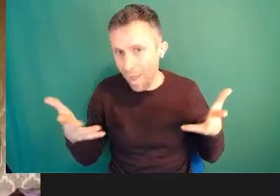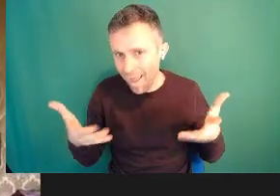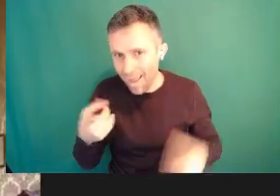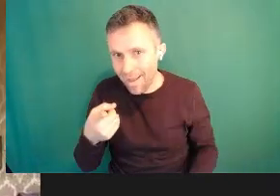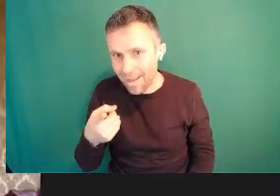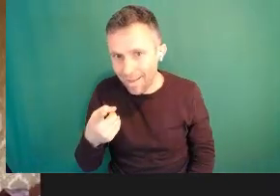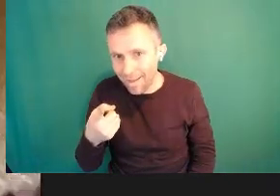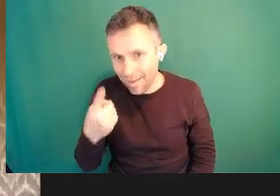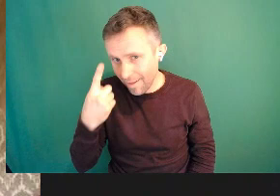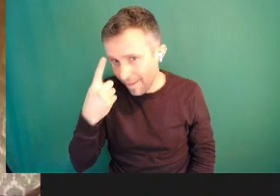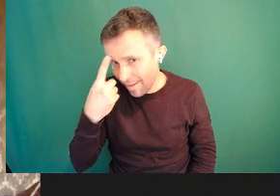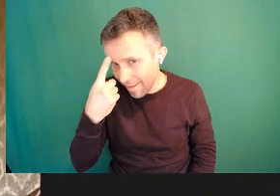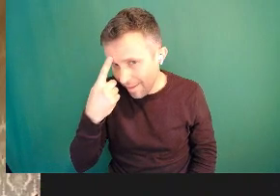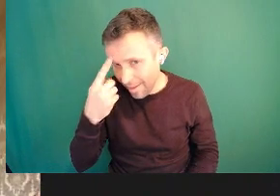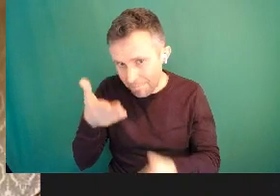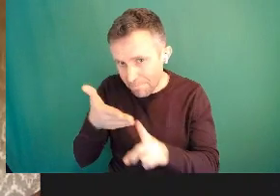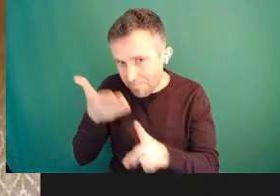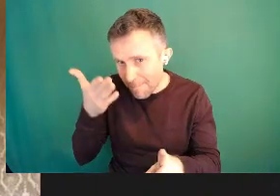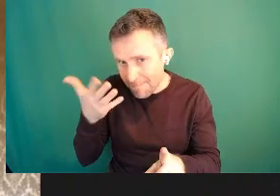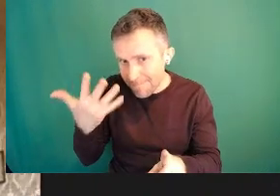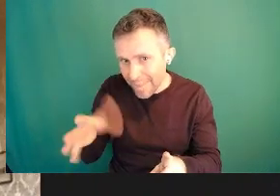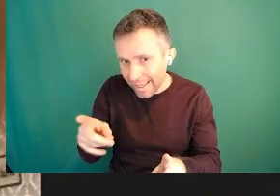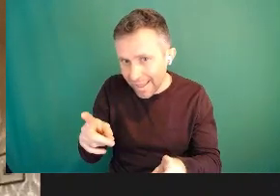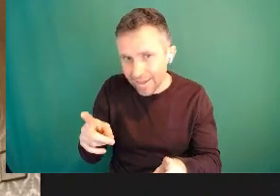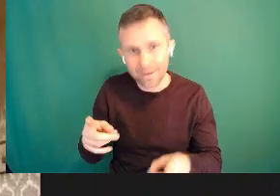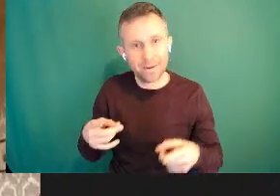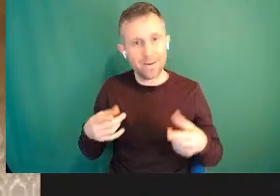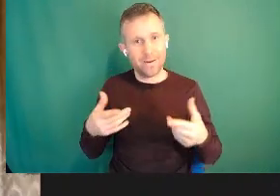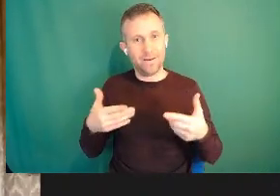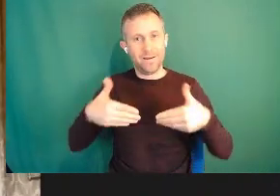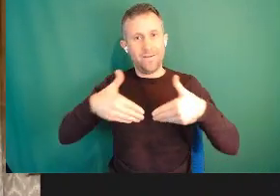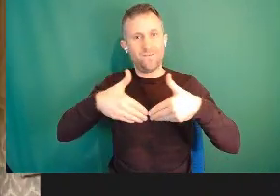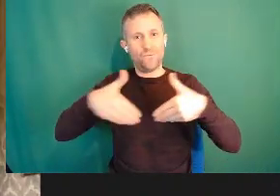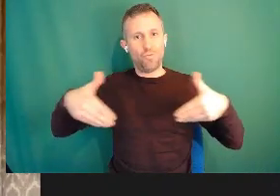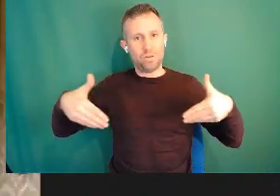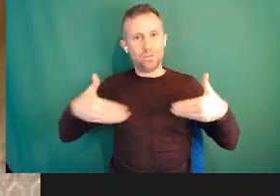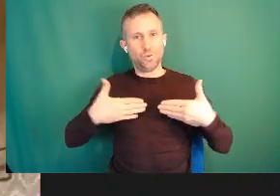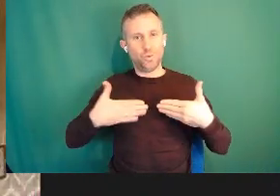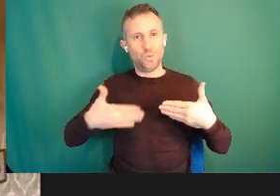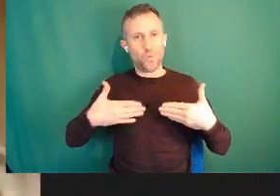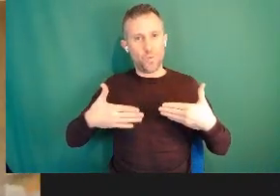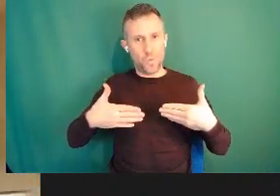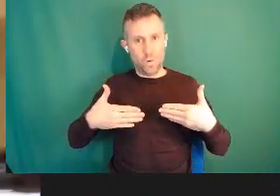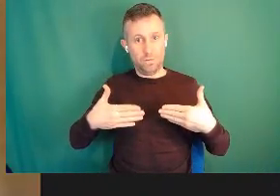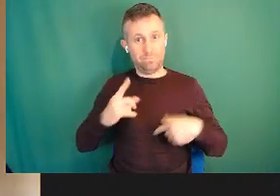When we went through the front door, there was another one. So there's only 3 in the house.